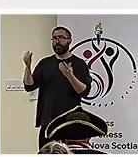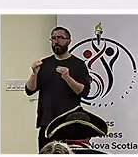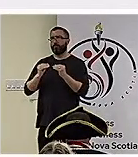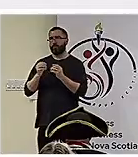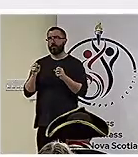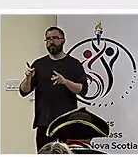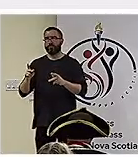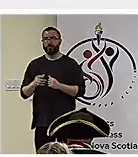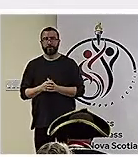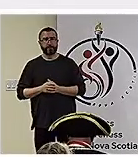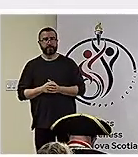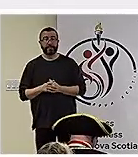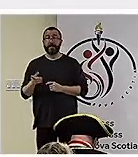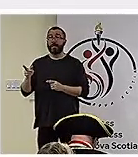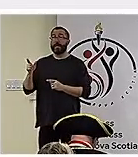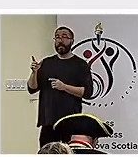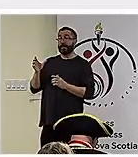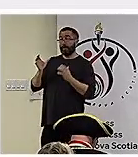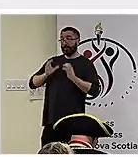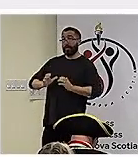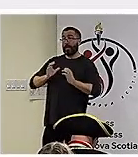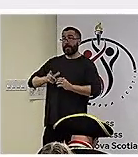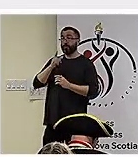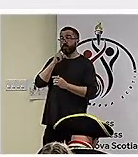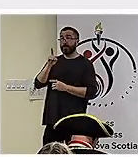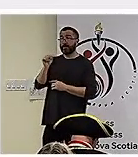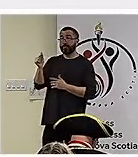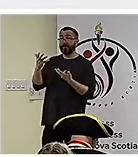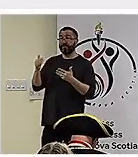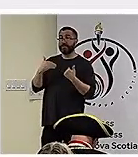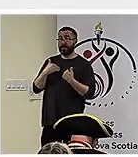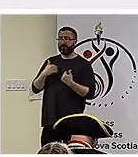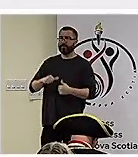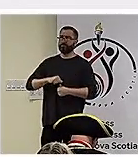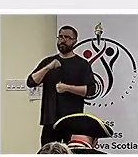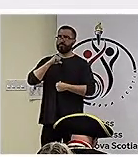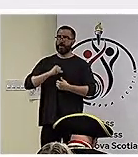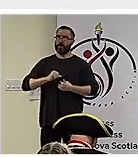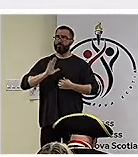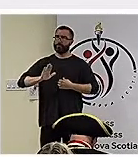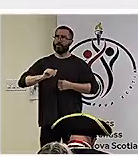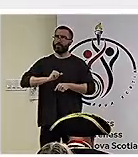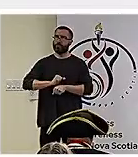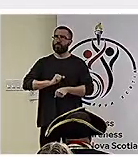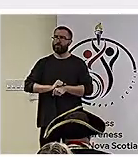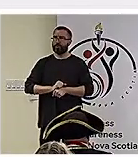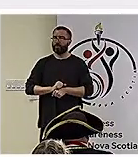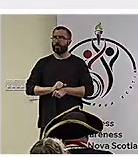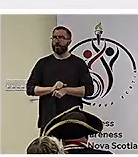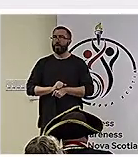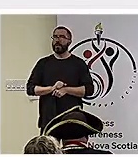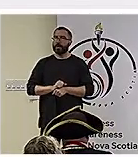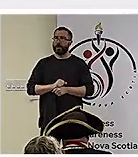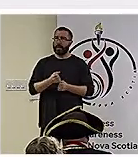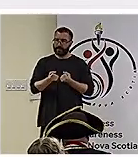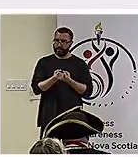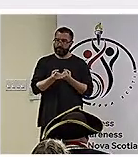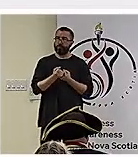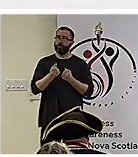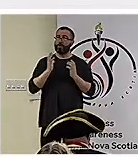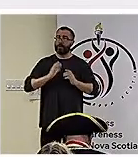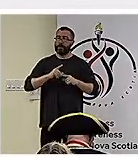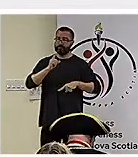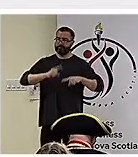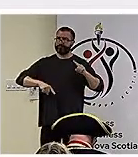clients feel proud of their contribution. Summer Street Farm is driven by the interests and wishes of the diverse clients, with the spirit